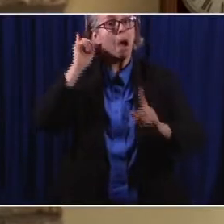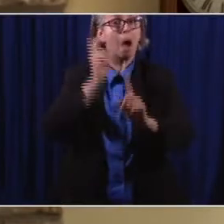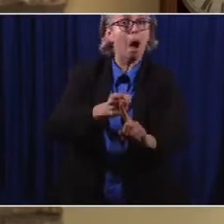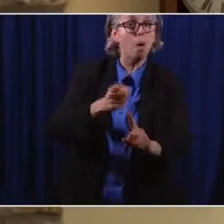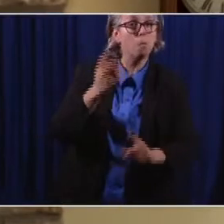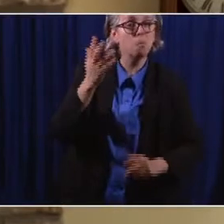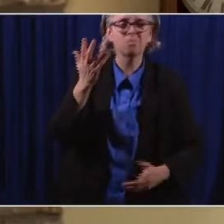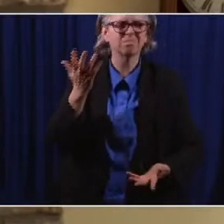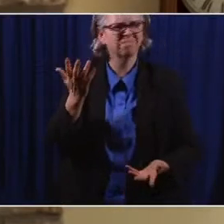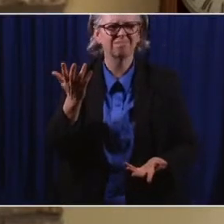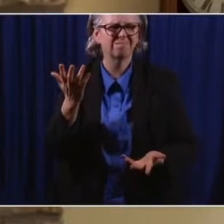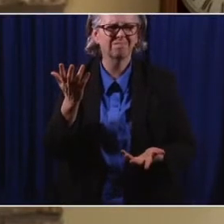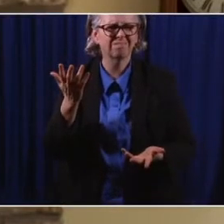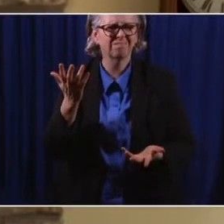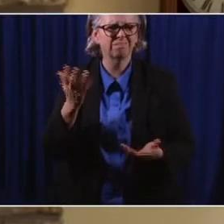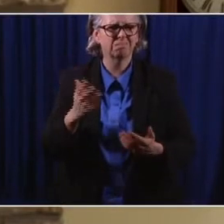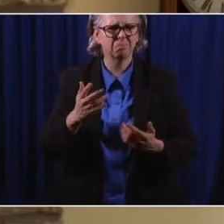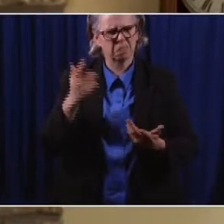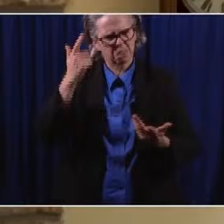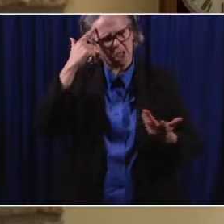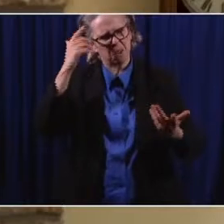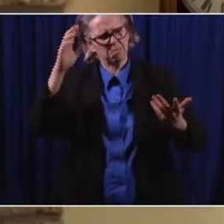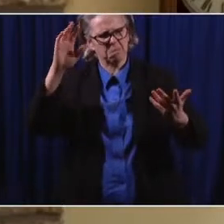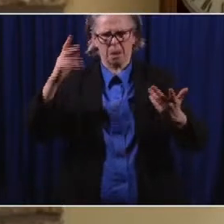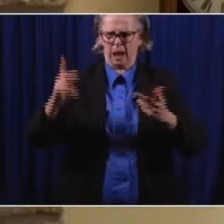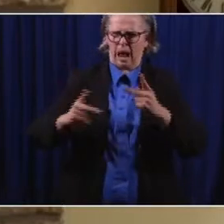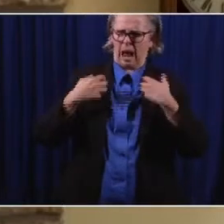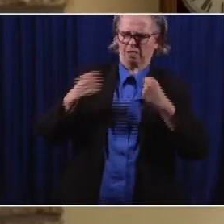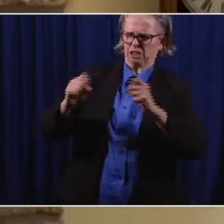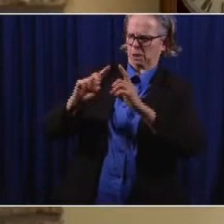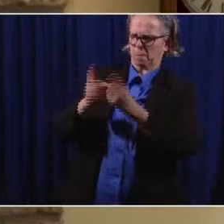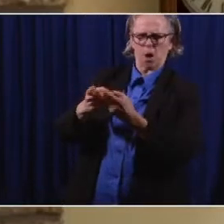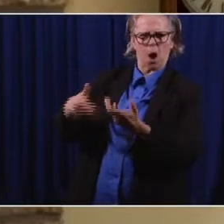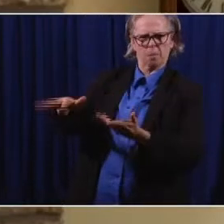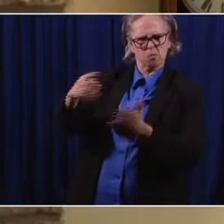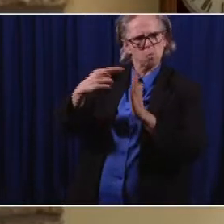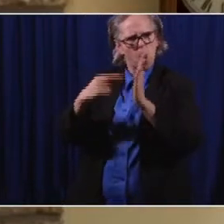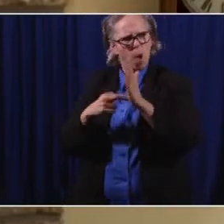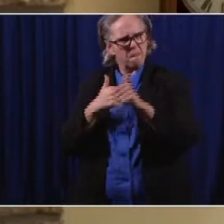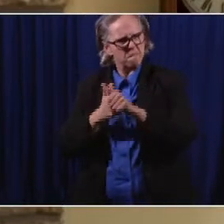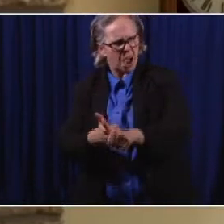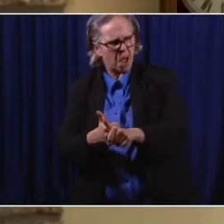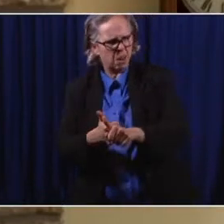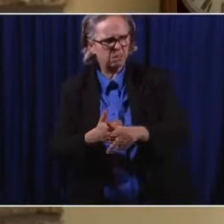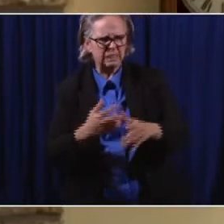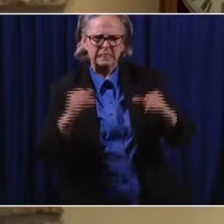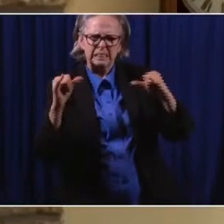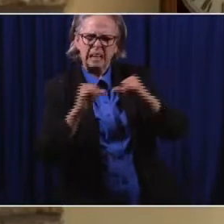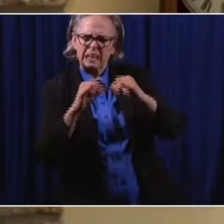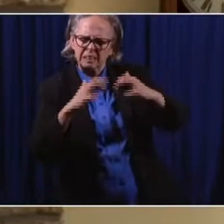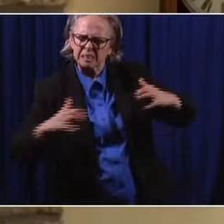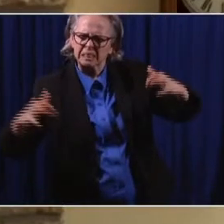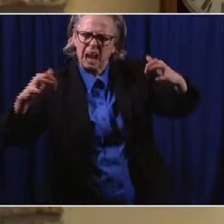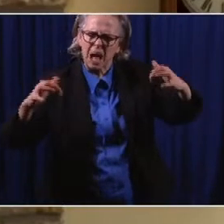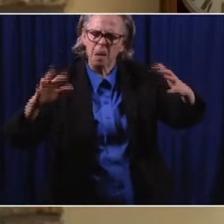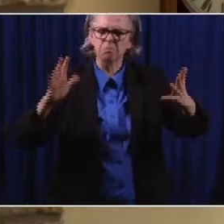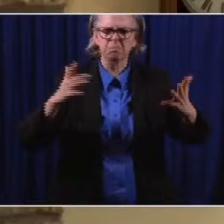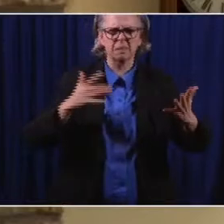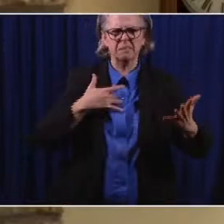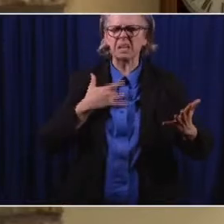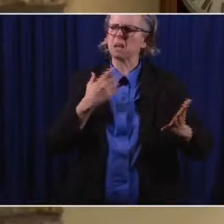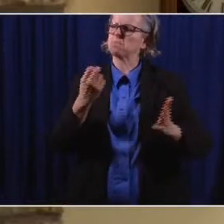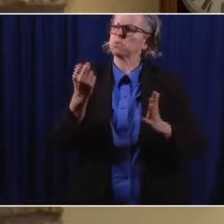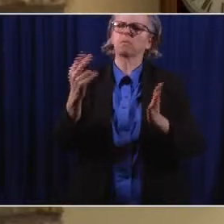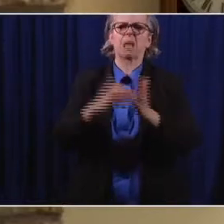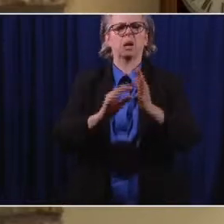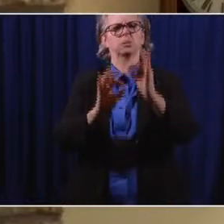following the basic health guidelines that we've been hearing and talking about. Next